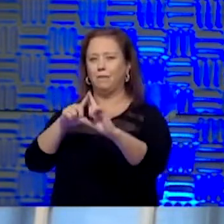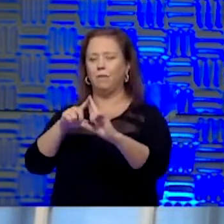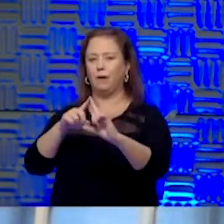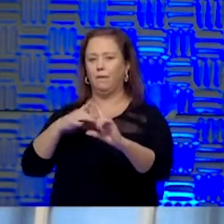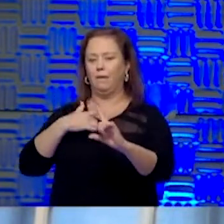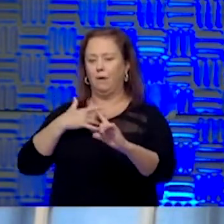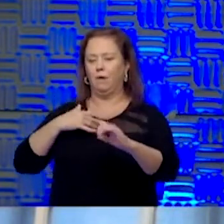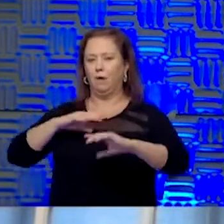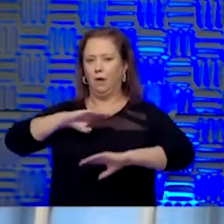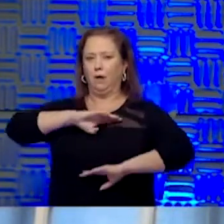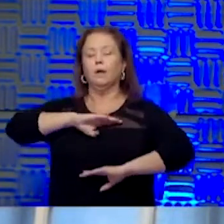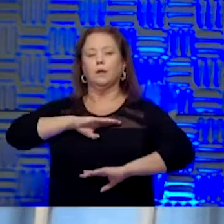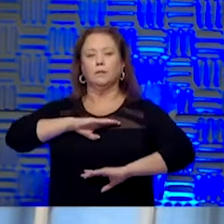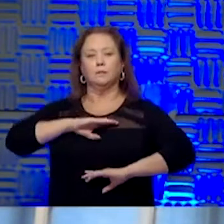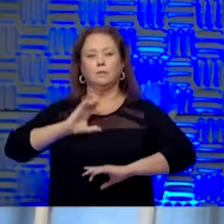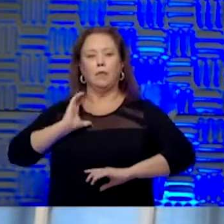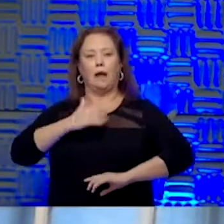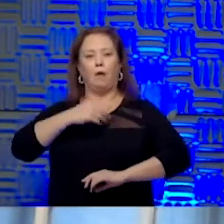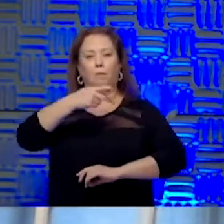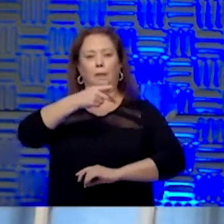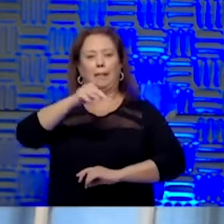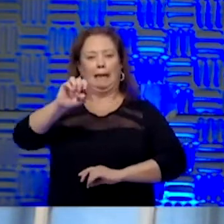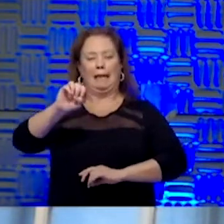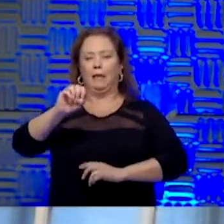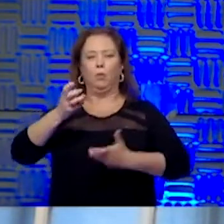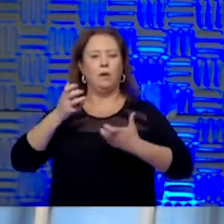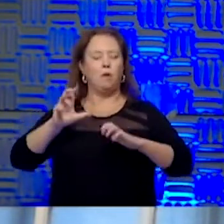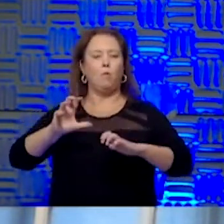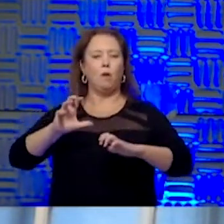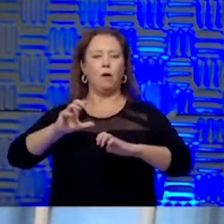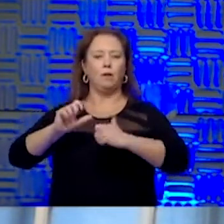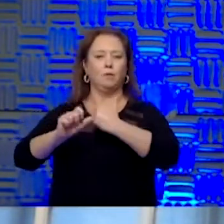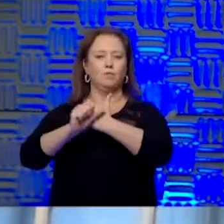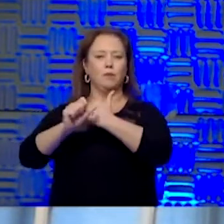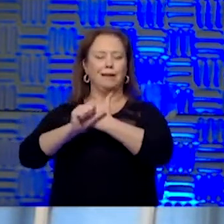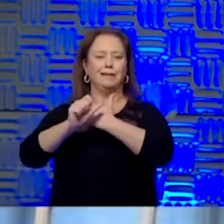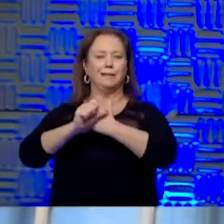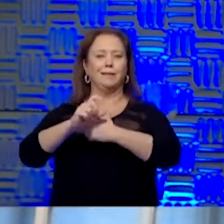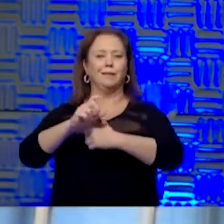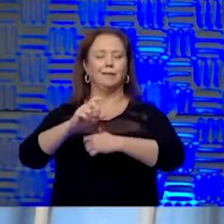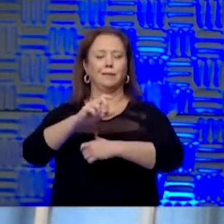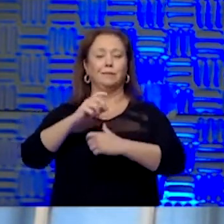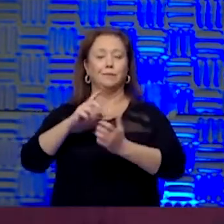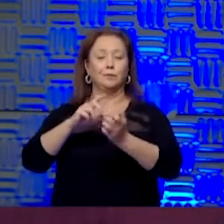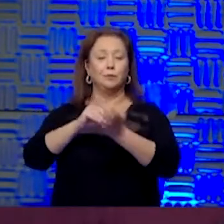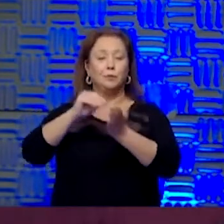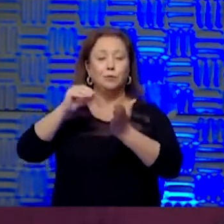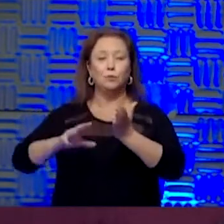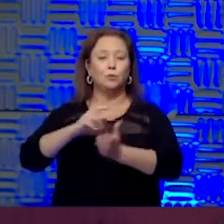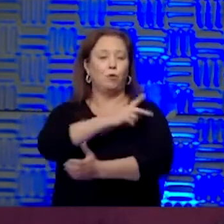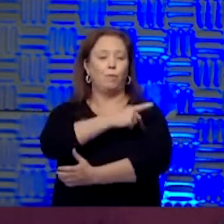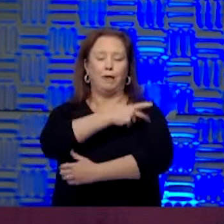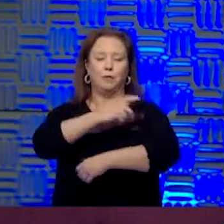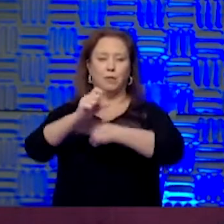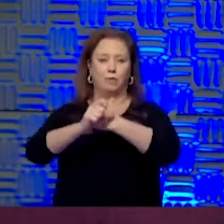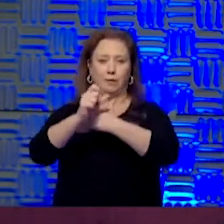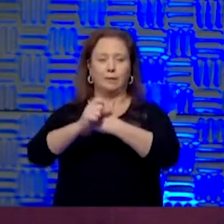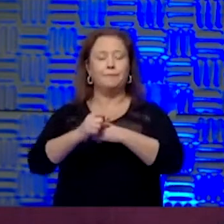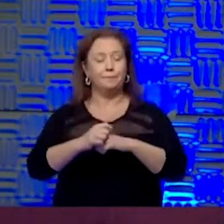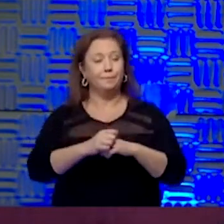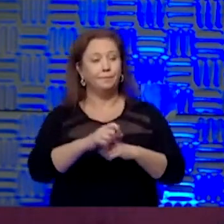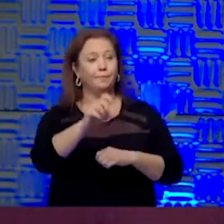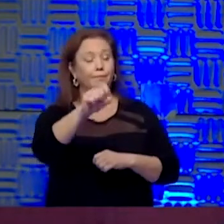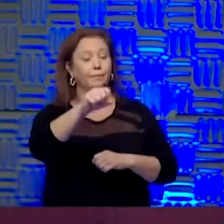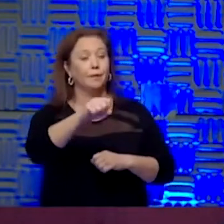PPE supply. We won't be putting students and our patients or the health system at risk. You know, the question about what are students doing